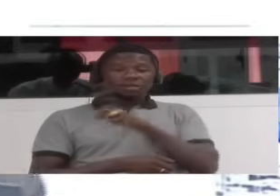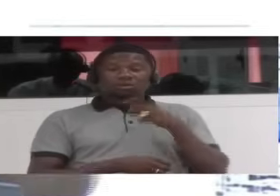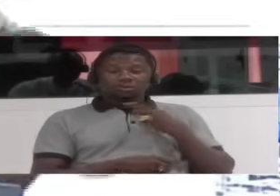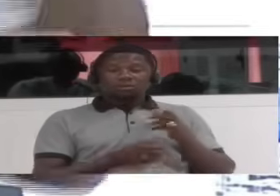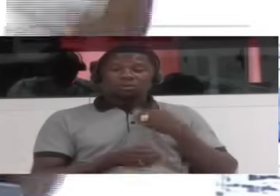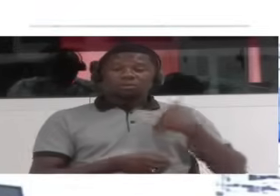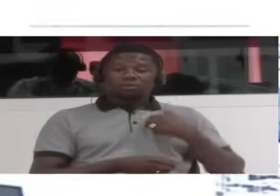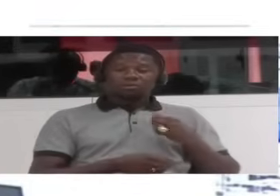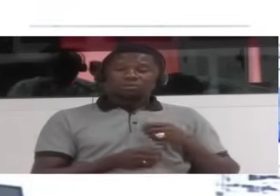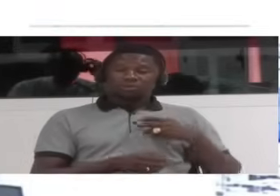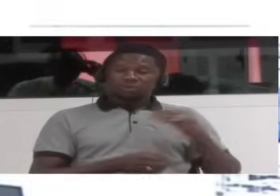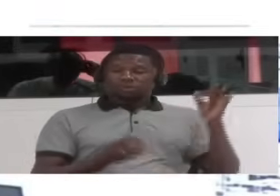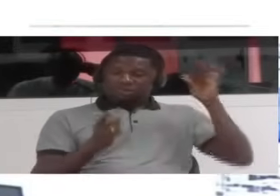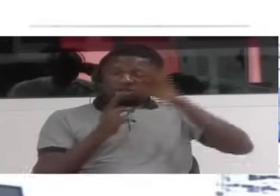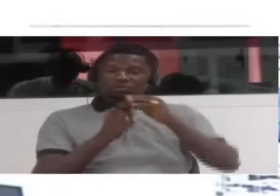They were people going to Europe.